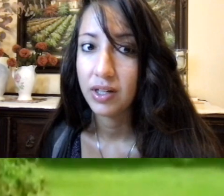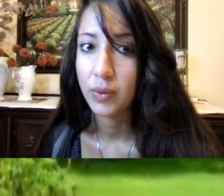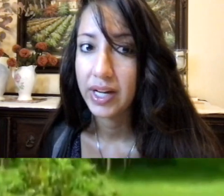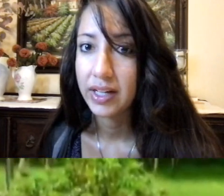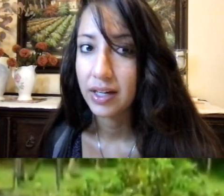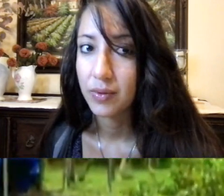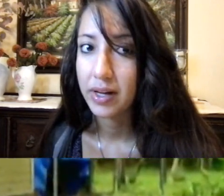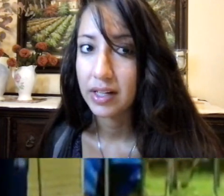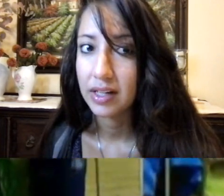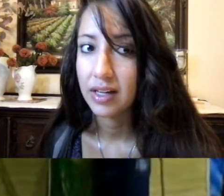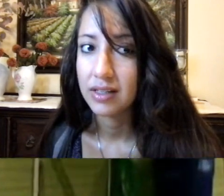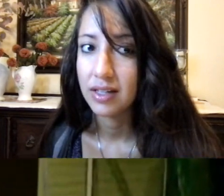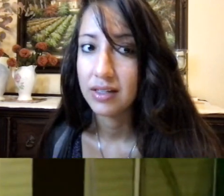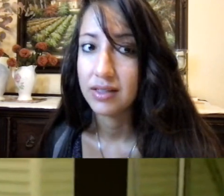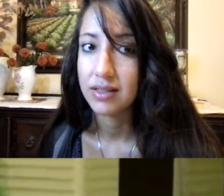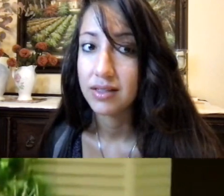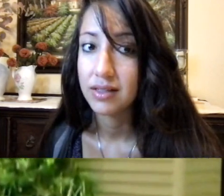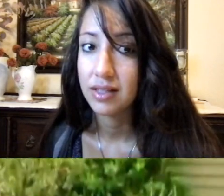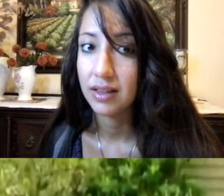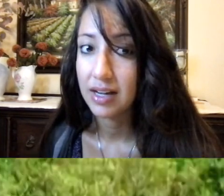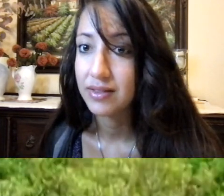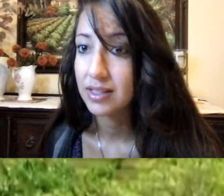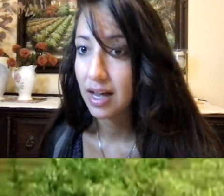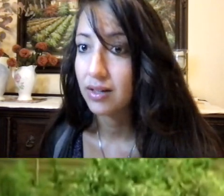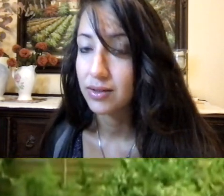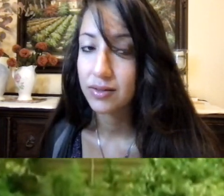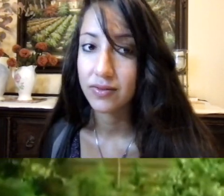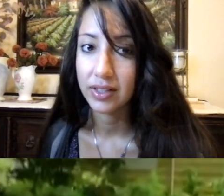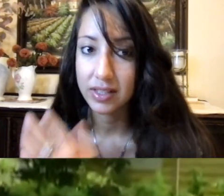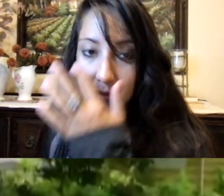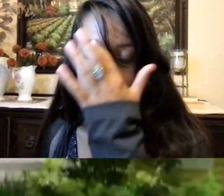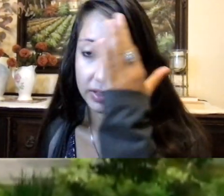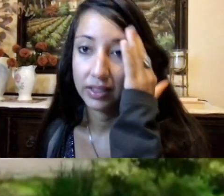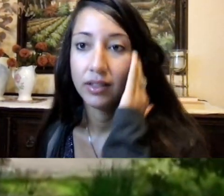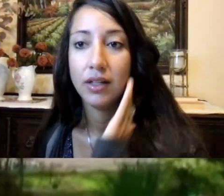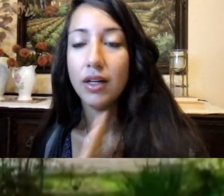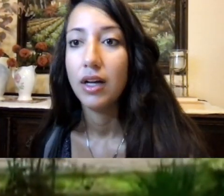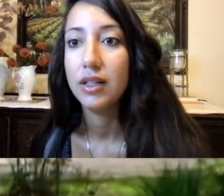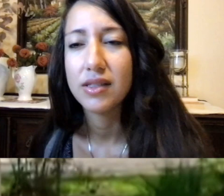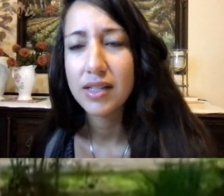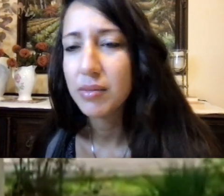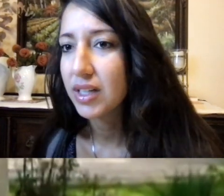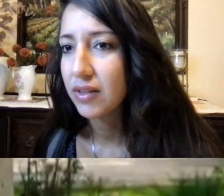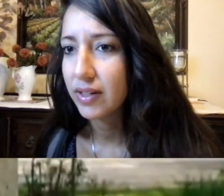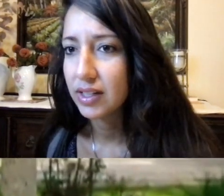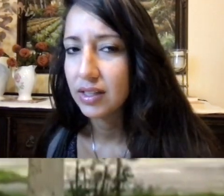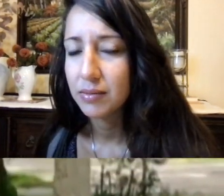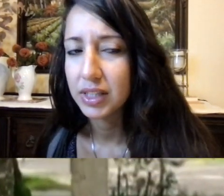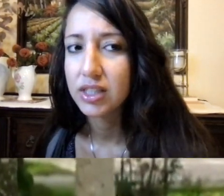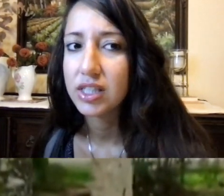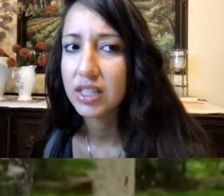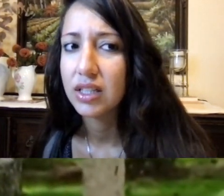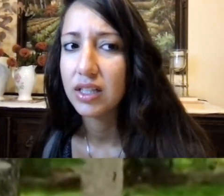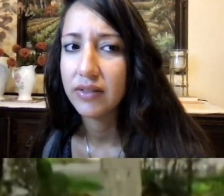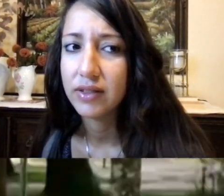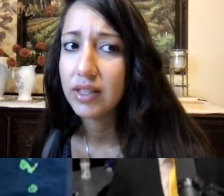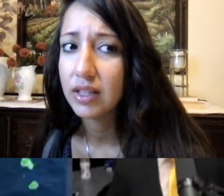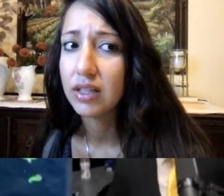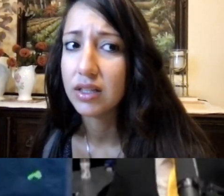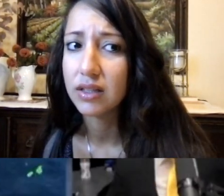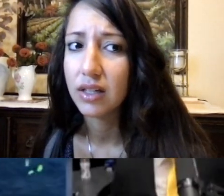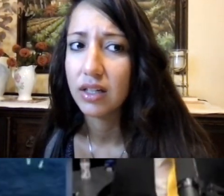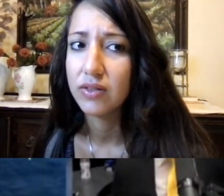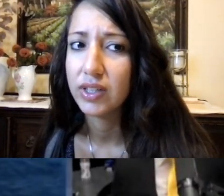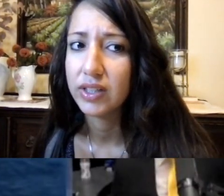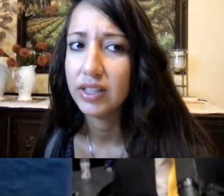being awake and ready, and left his house very smartly. And it seemed like he very much did